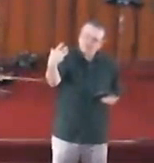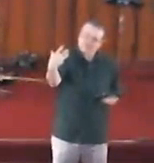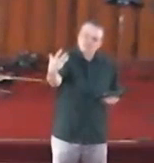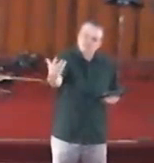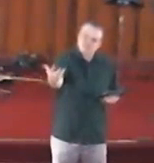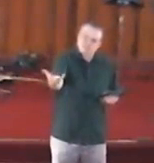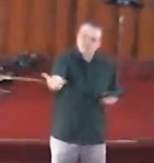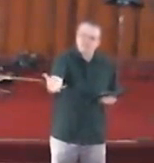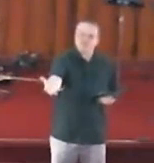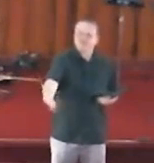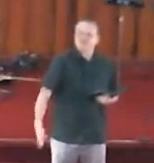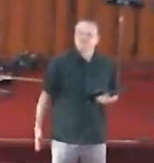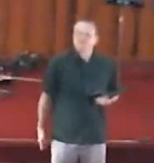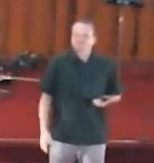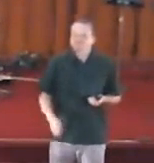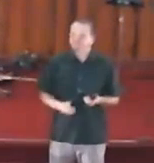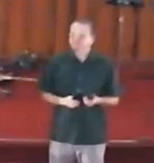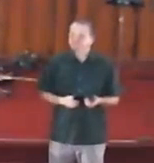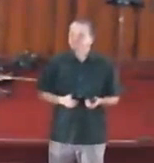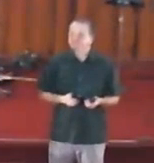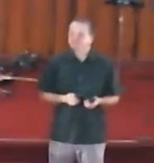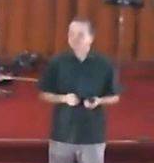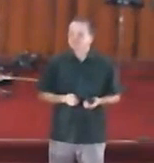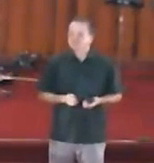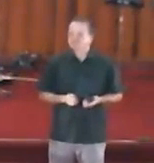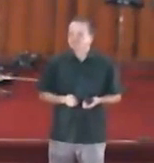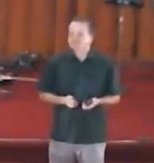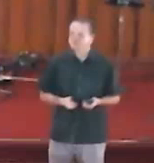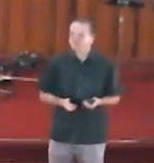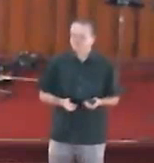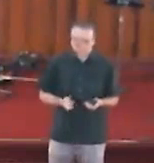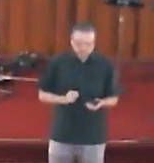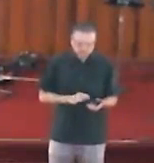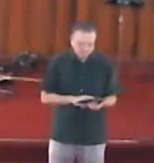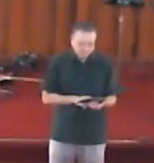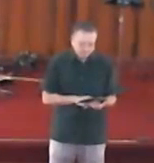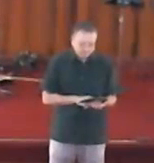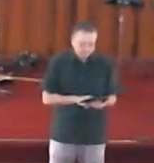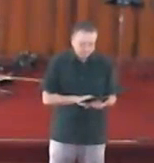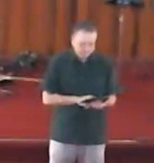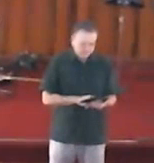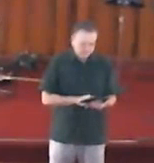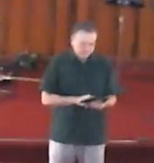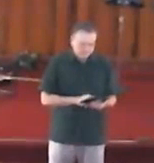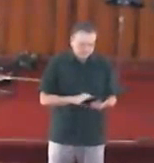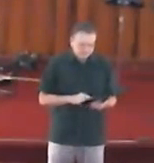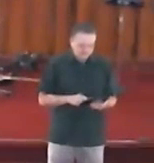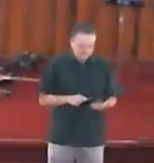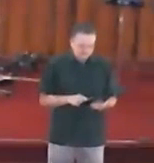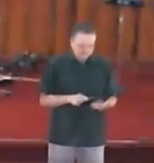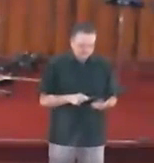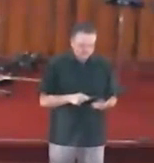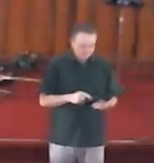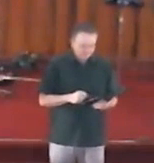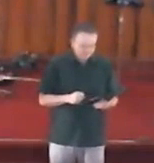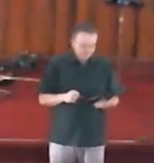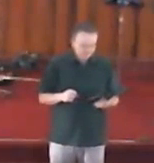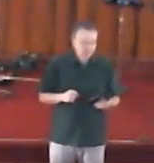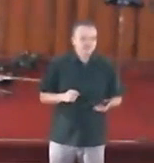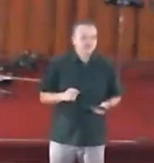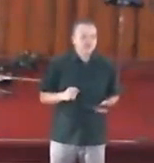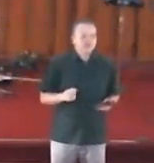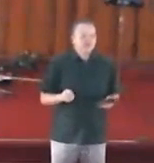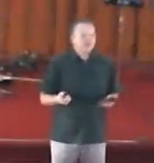Espíritu Santo es bueno. Just like a father wouldn't give a snake or a scorpion to his son, God the Father gives the